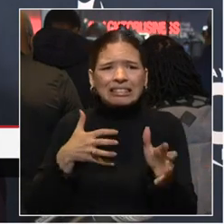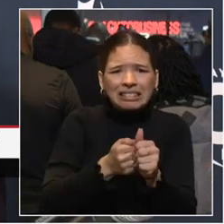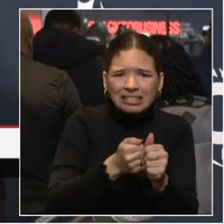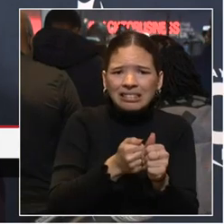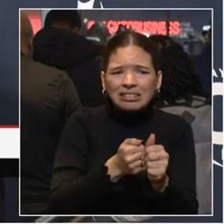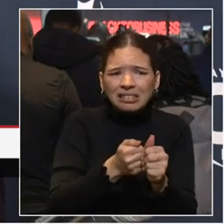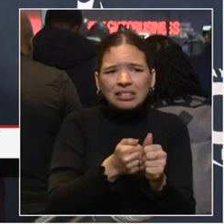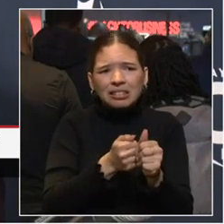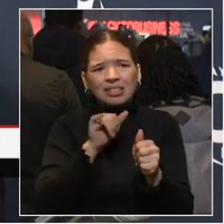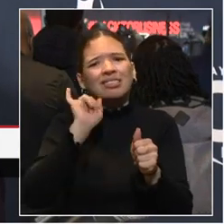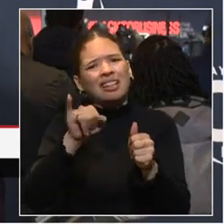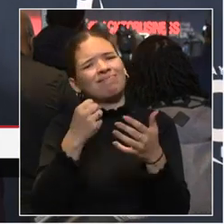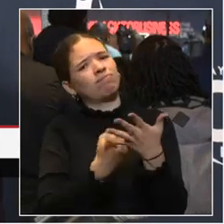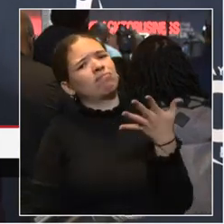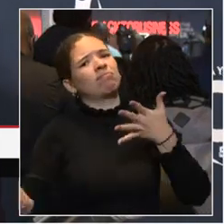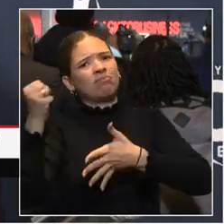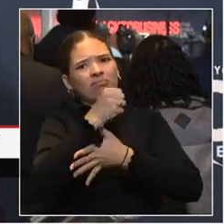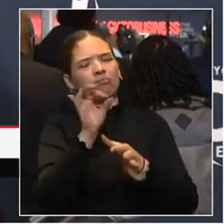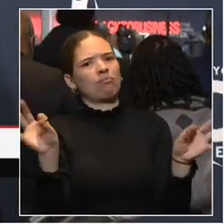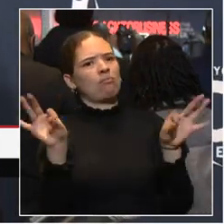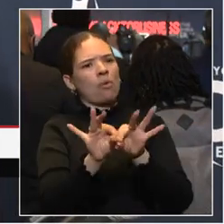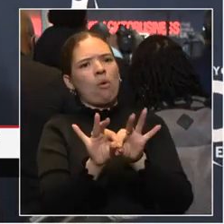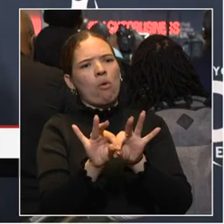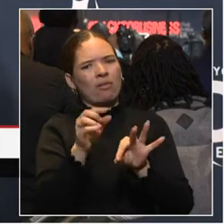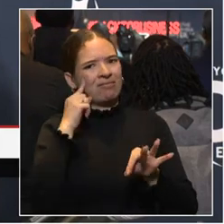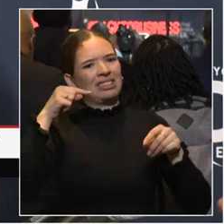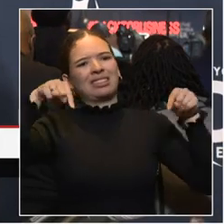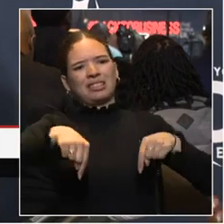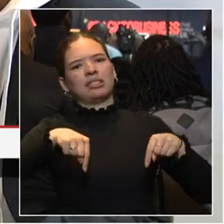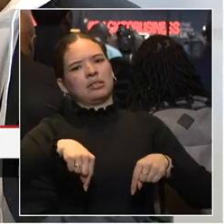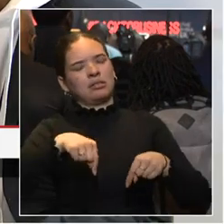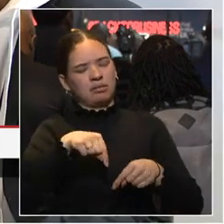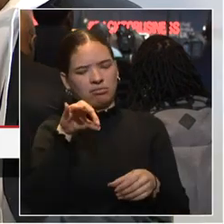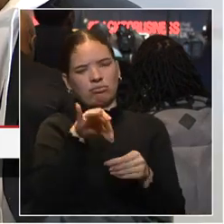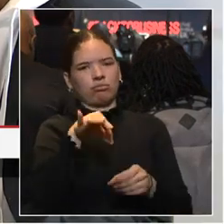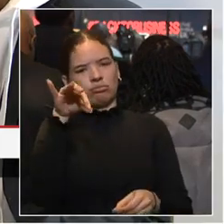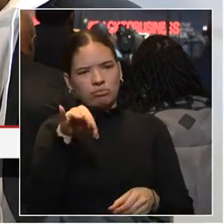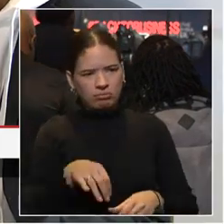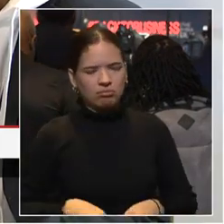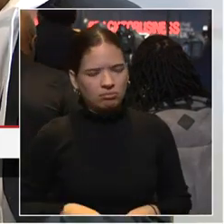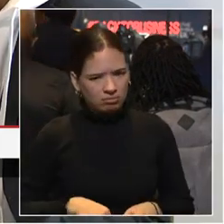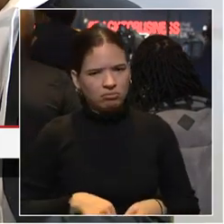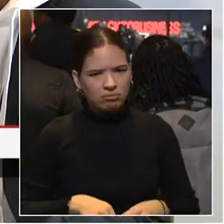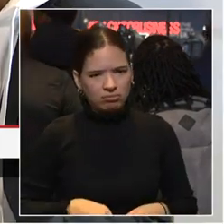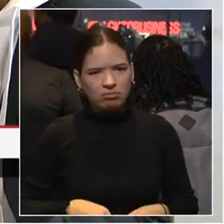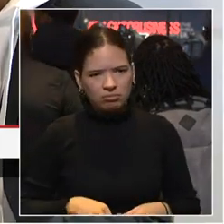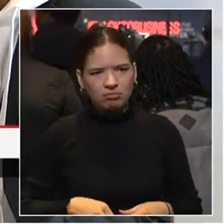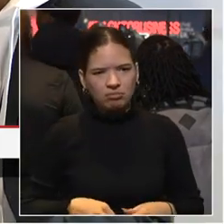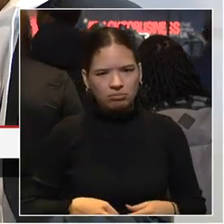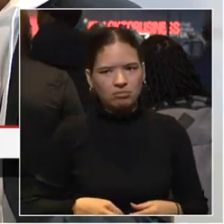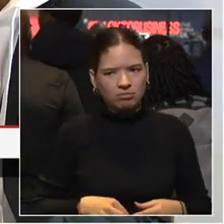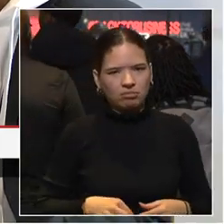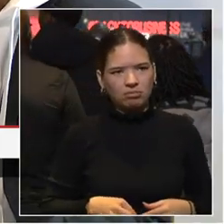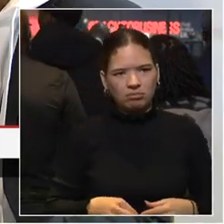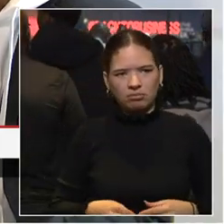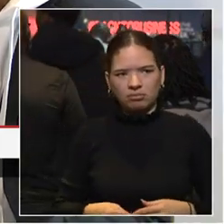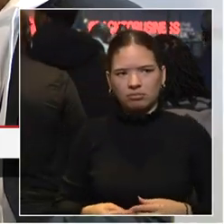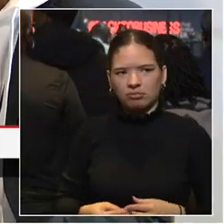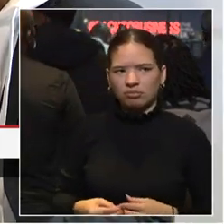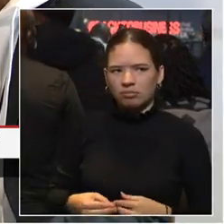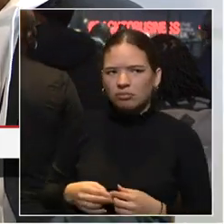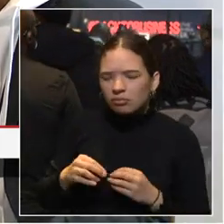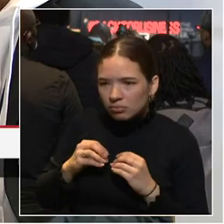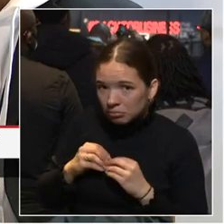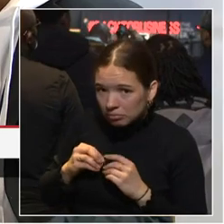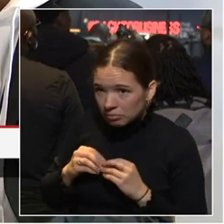the focus of my 4 years. So, a lot of times, people do not see the humanity in our government leaders. And with that being said, scoring